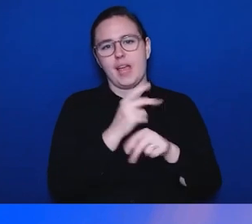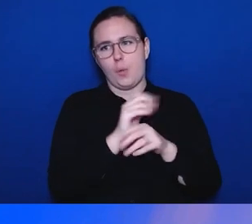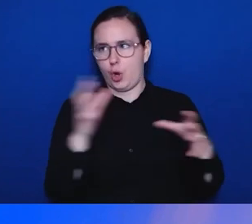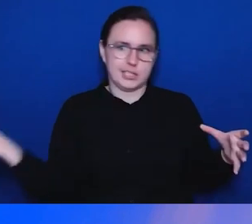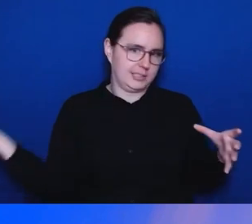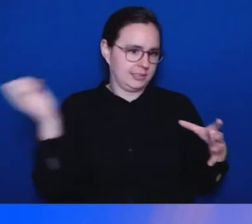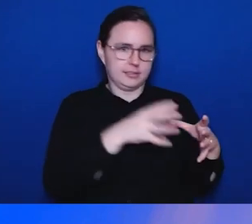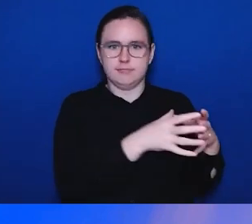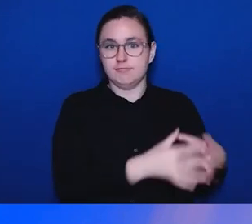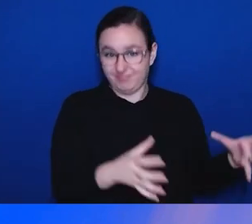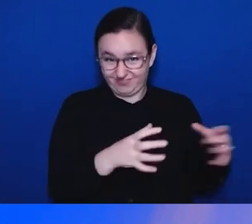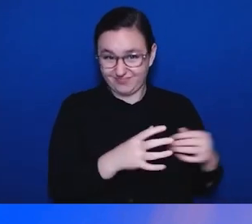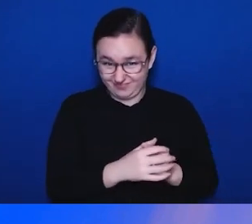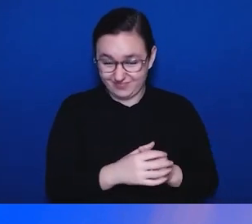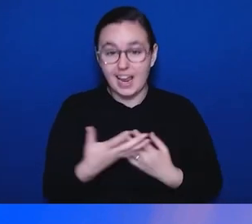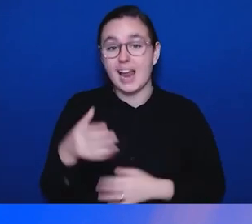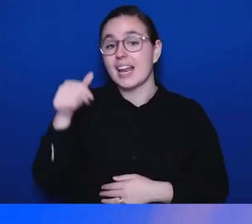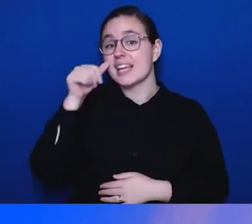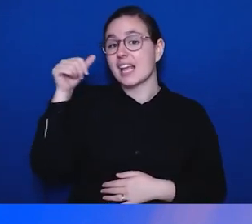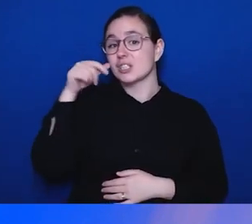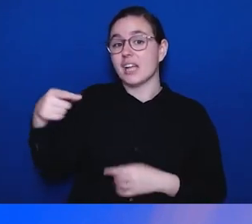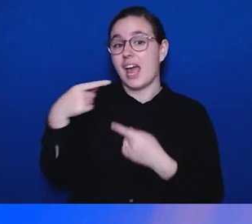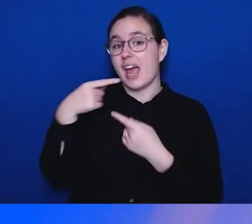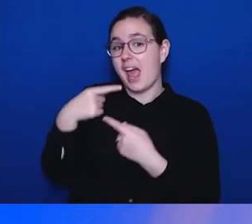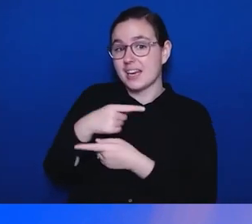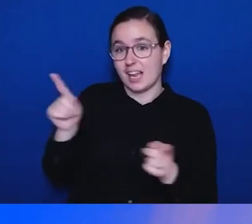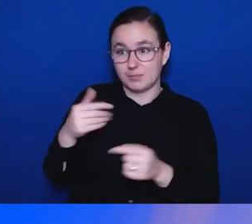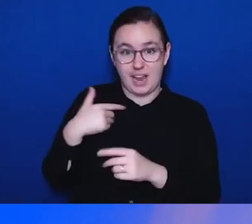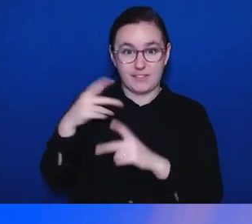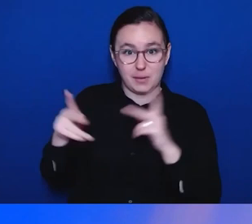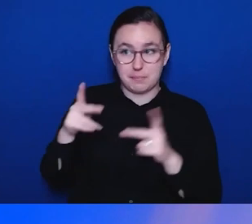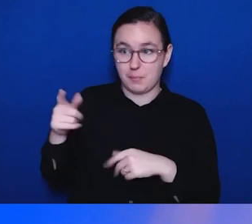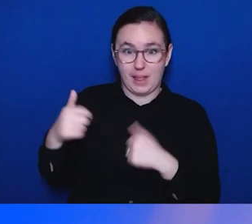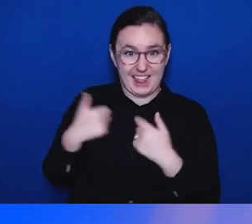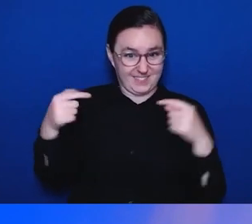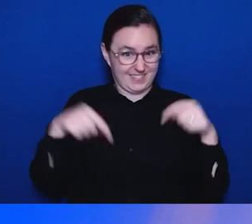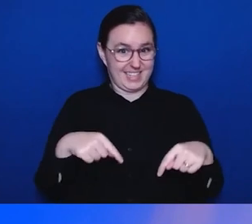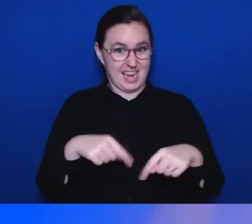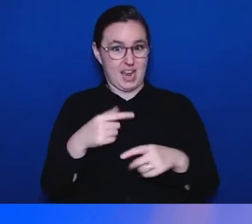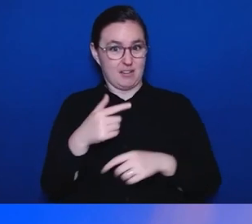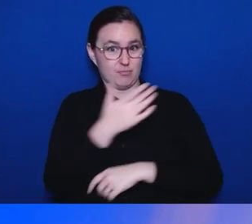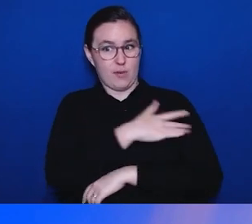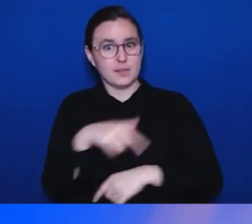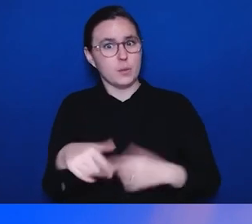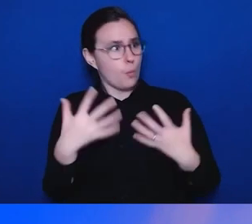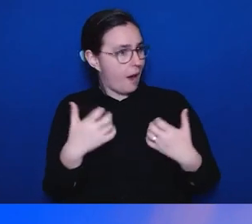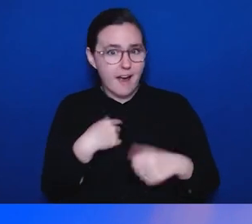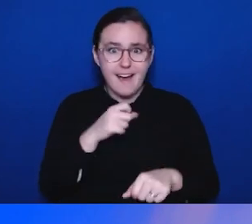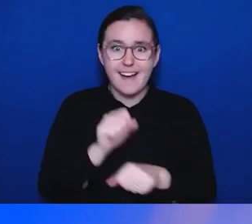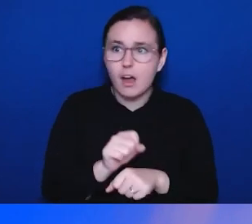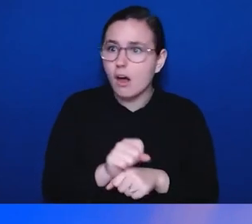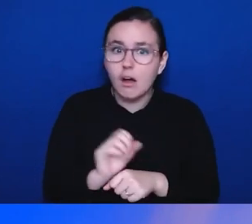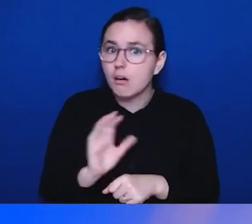health workforce strategy. And yesterday, a really important announcement. We've got people in this province with medical training who are ready